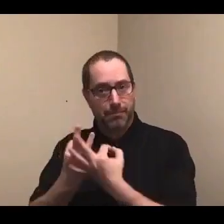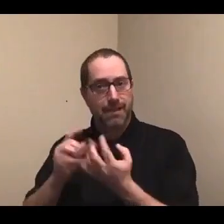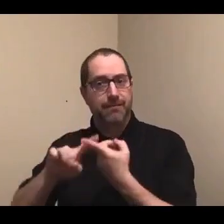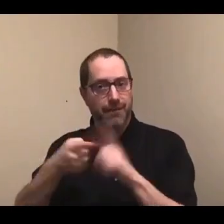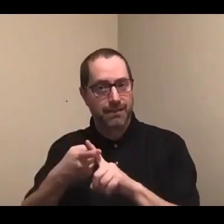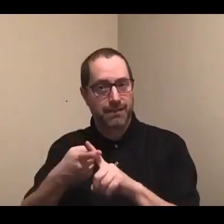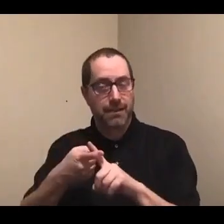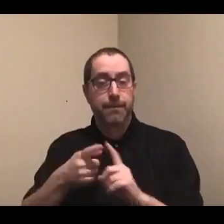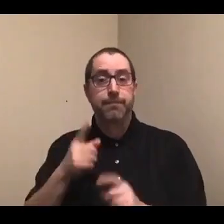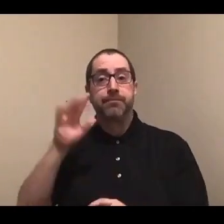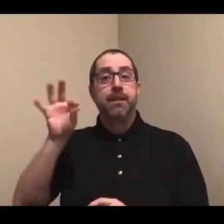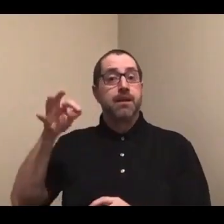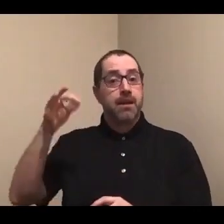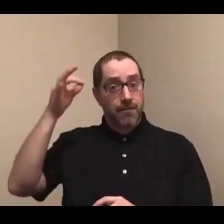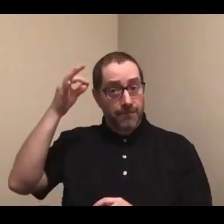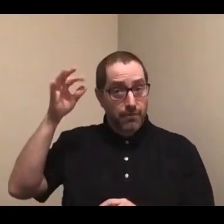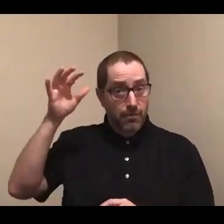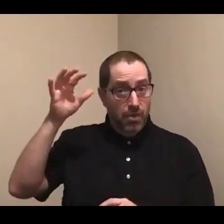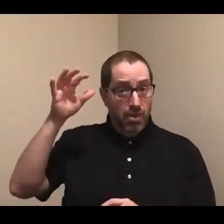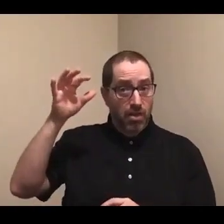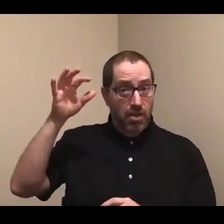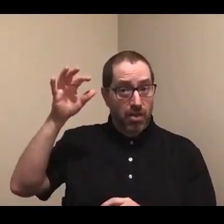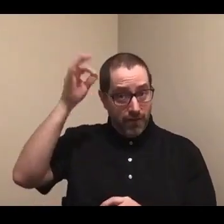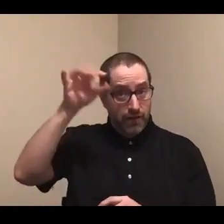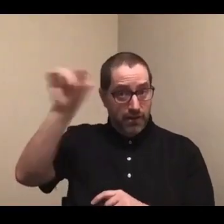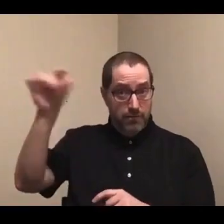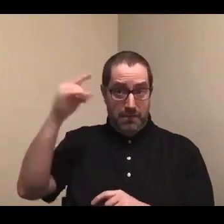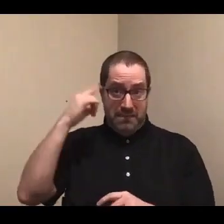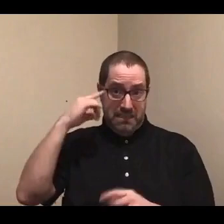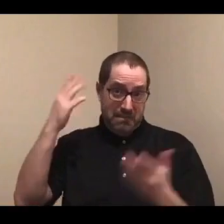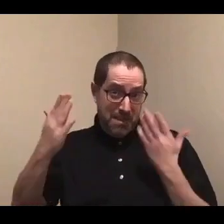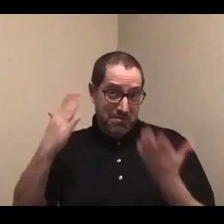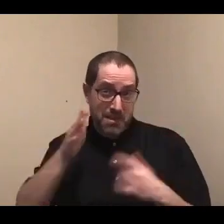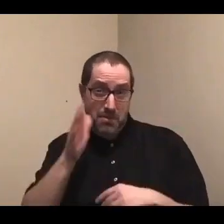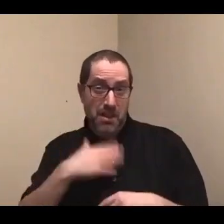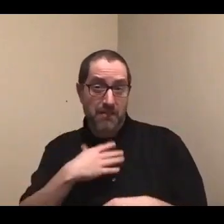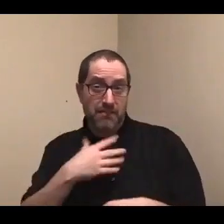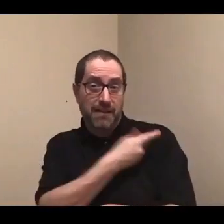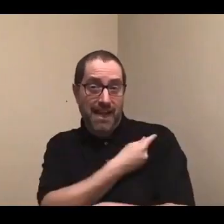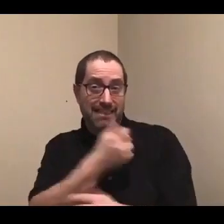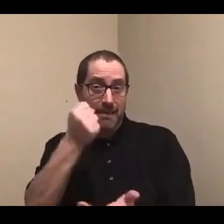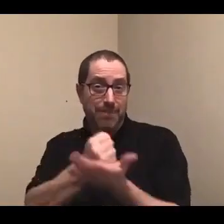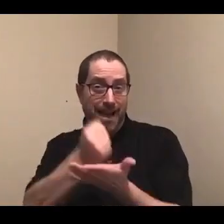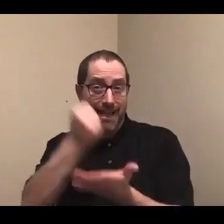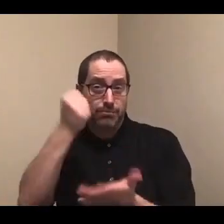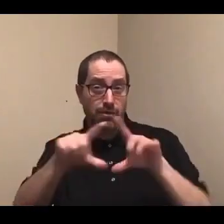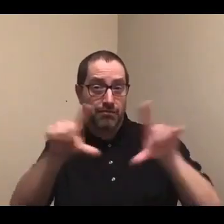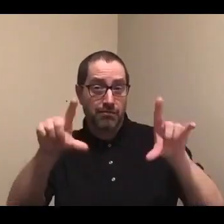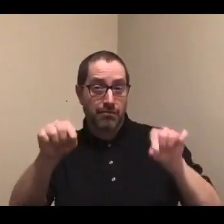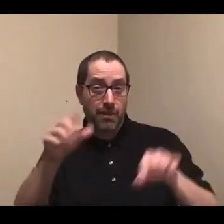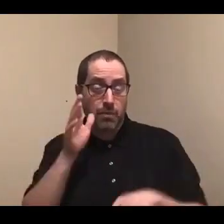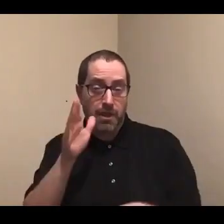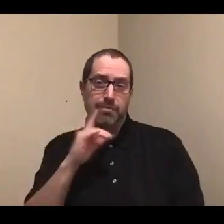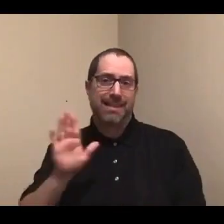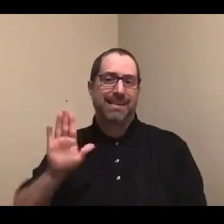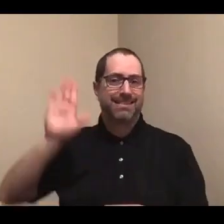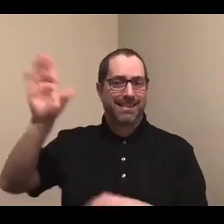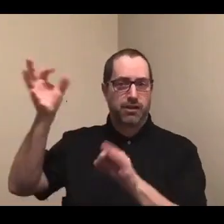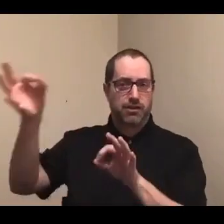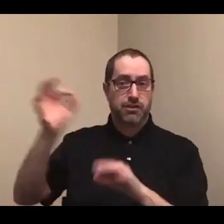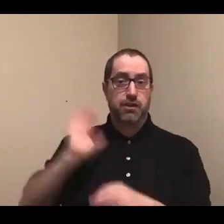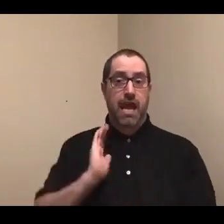about a vaccine passport, but I'll leave that up to the federal government to be able to make those decisions. Again, we want to just keep